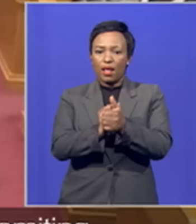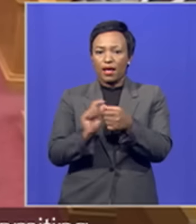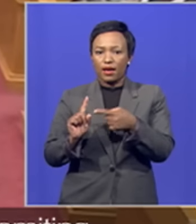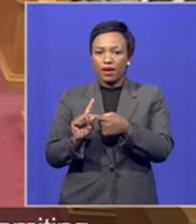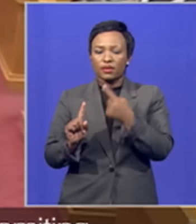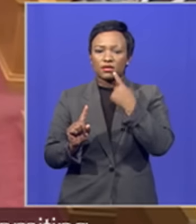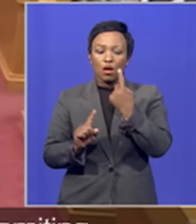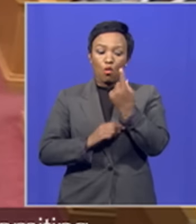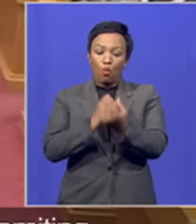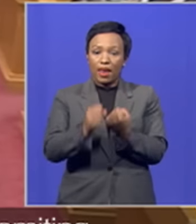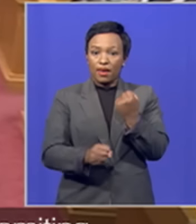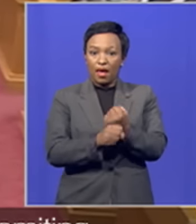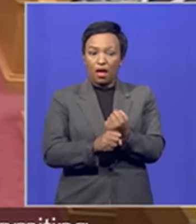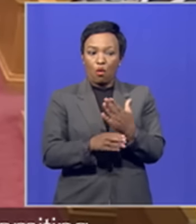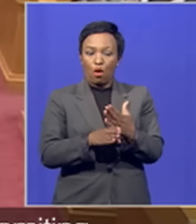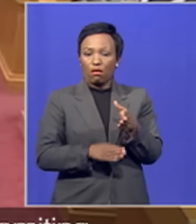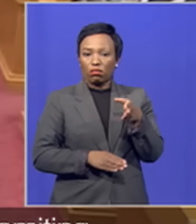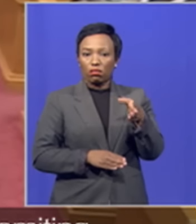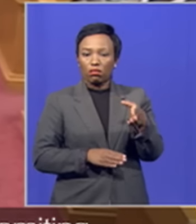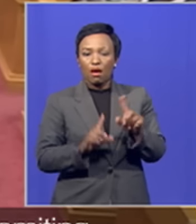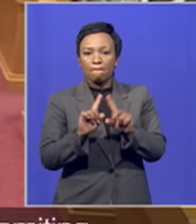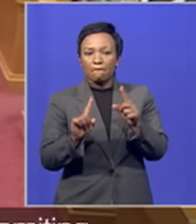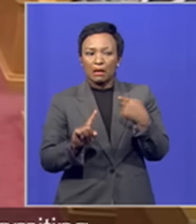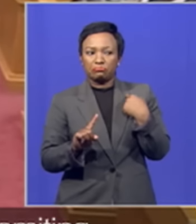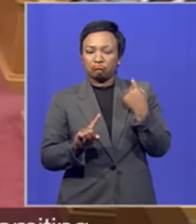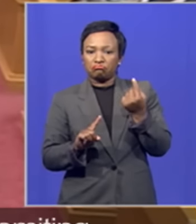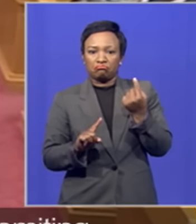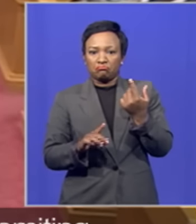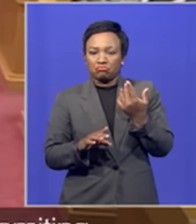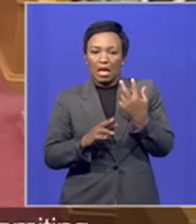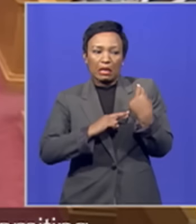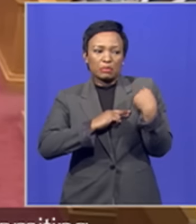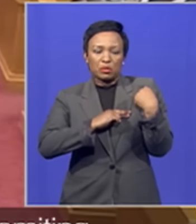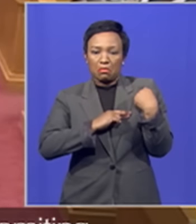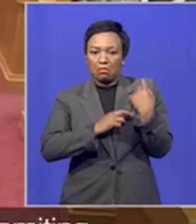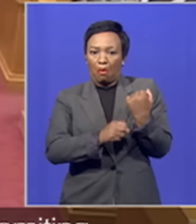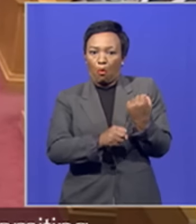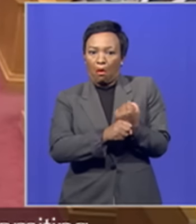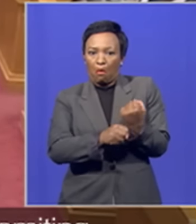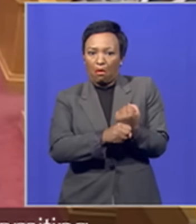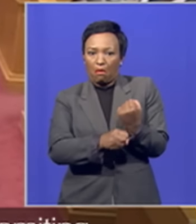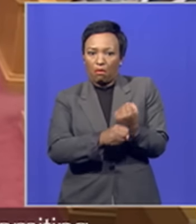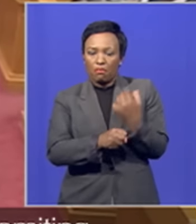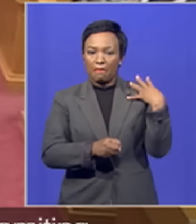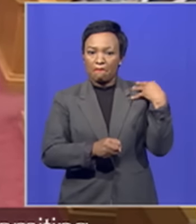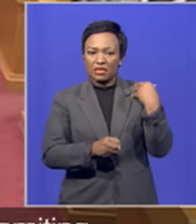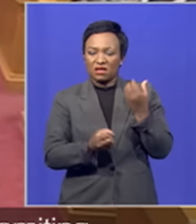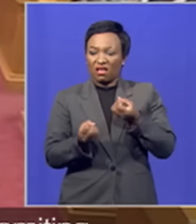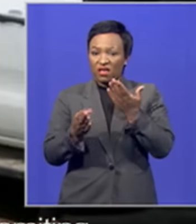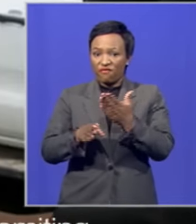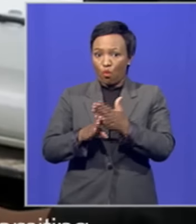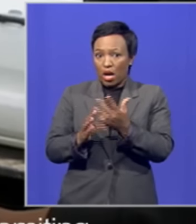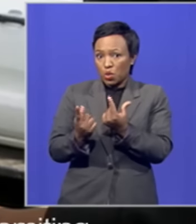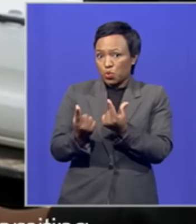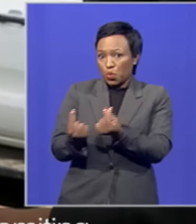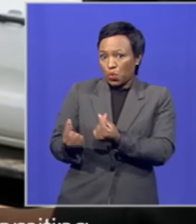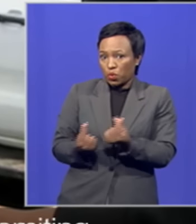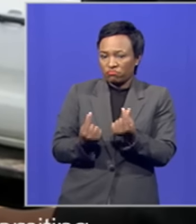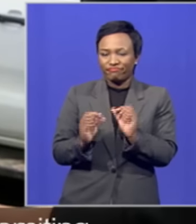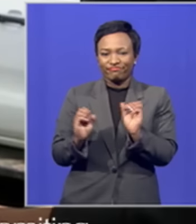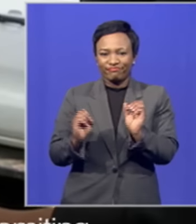a le mo maemong a gagwe ga a ise a newe tiro epe ke mookamedi wa gagwe wa sepolotiki tona ya sepodisi Senzo